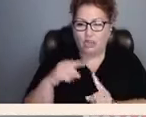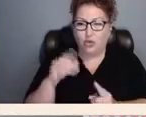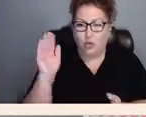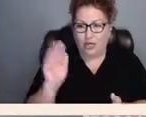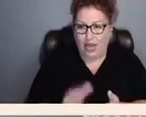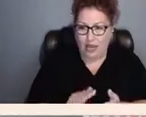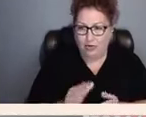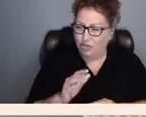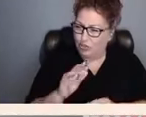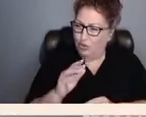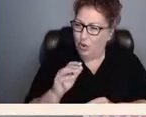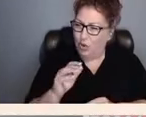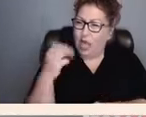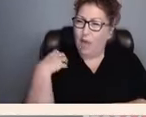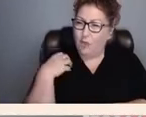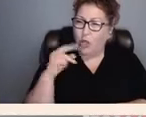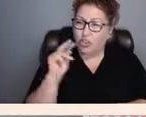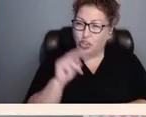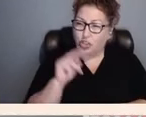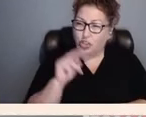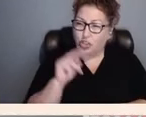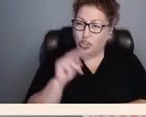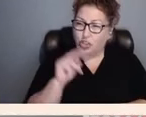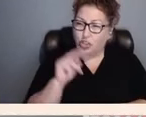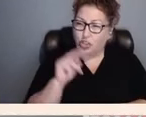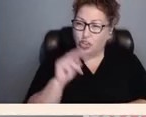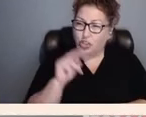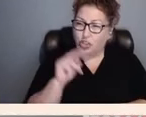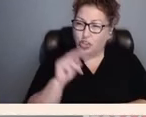report itself, or are they just looking at the number? How does that work?